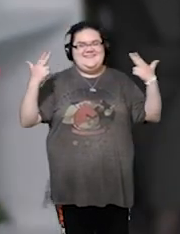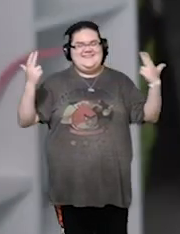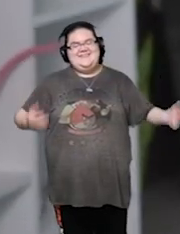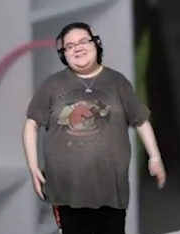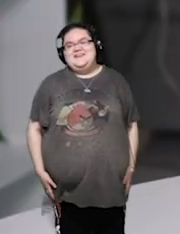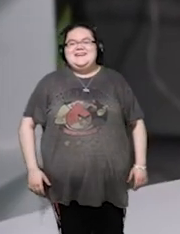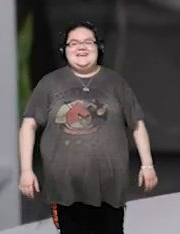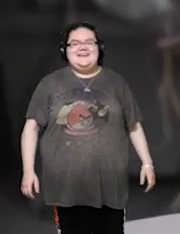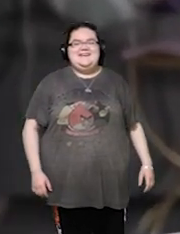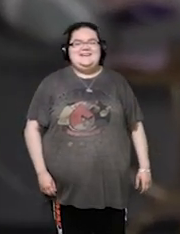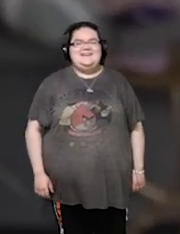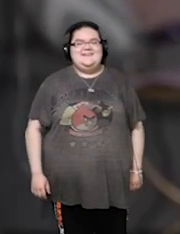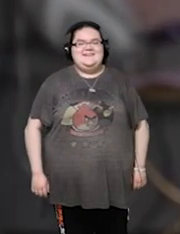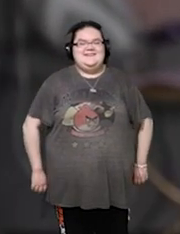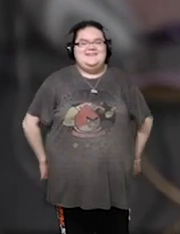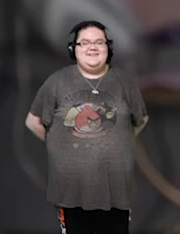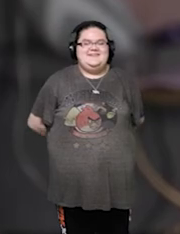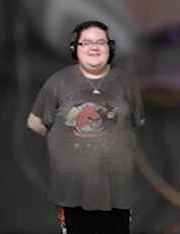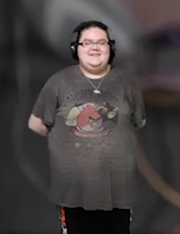cheap elastic thing. Listen to the noise.